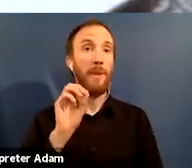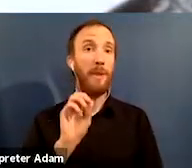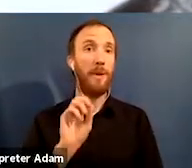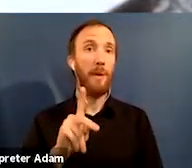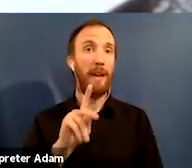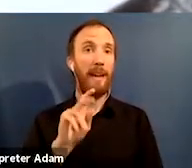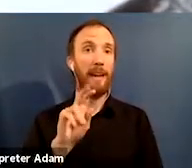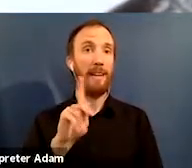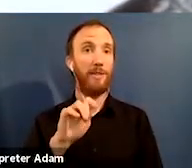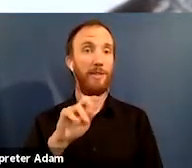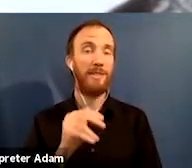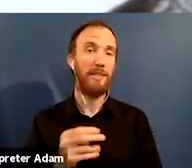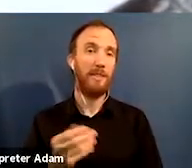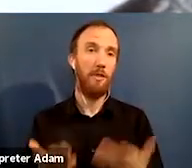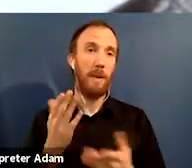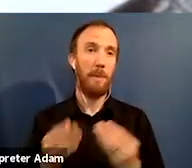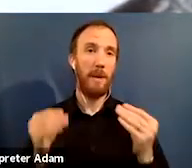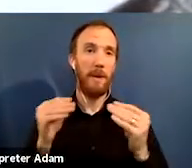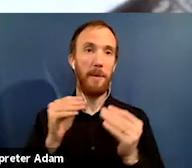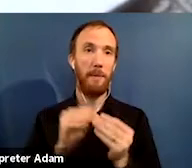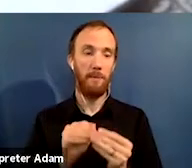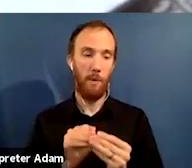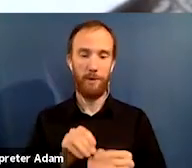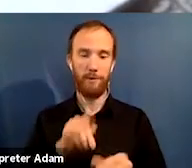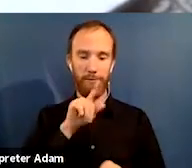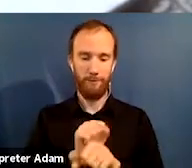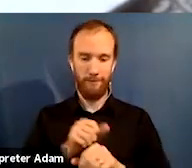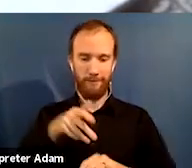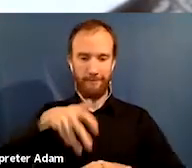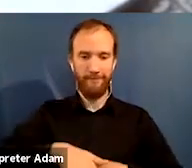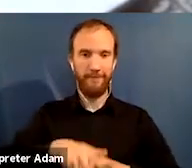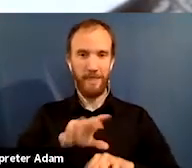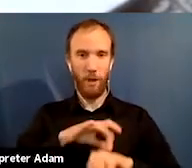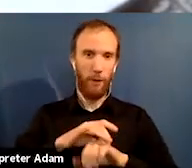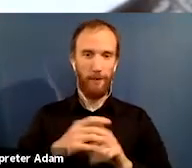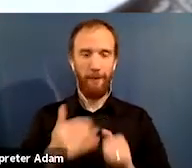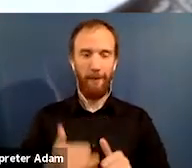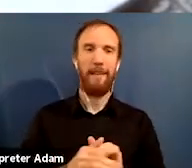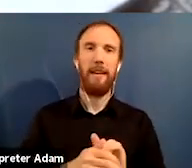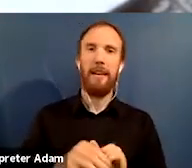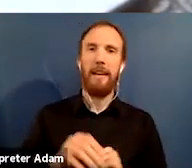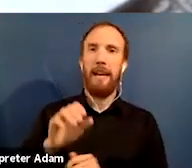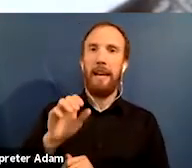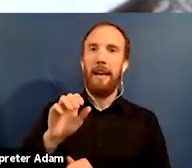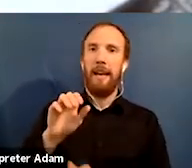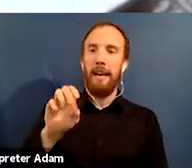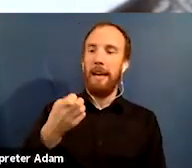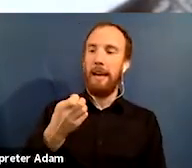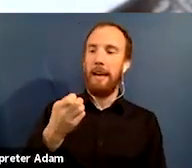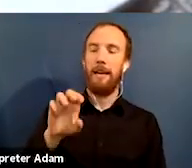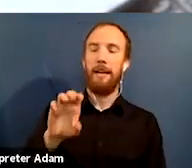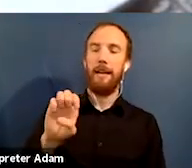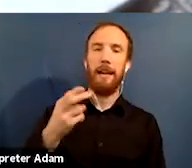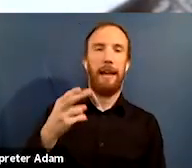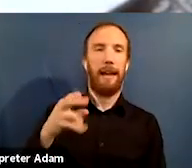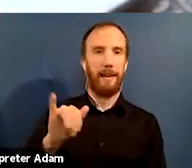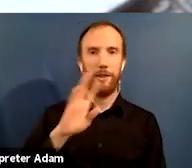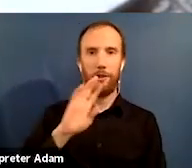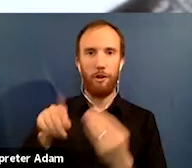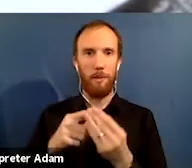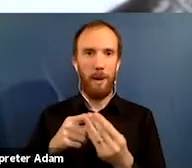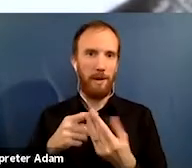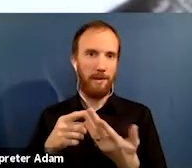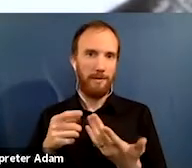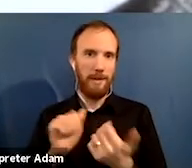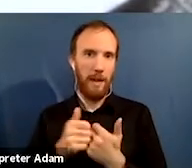more to earth, maybe down to like sub-earth or something. So Ahi talked a little bit about the need for more careful